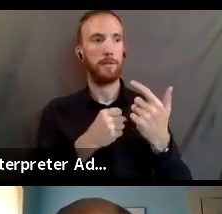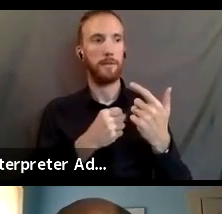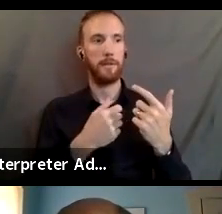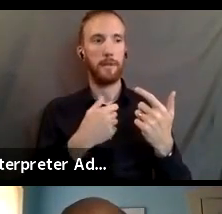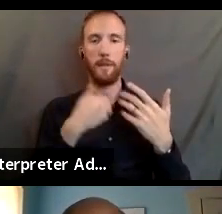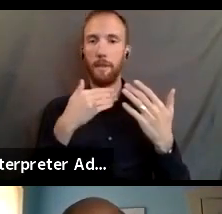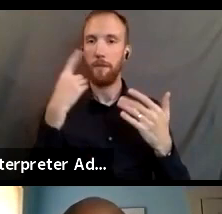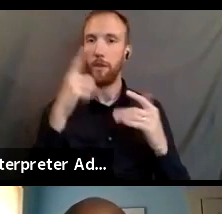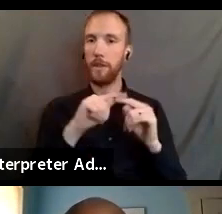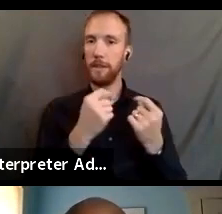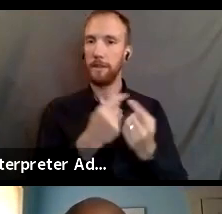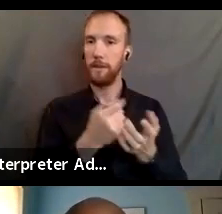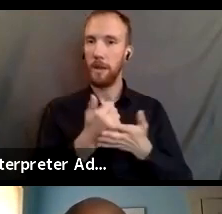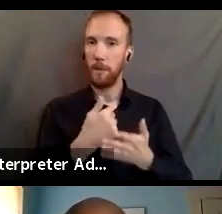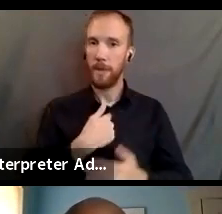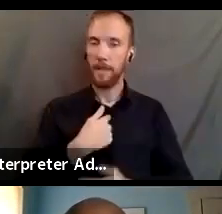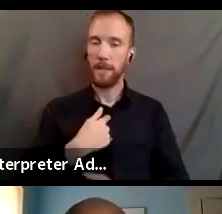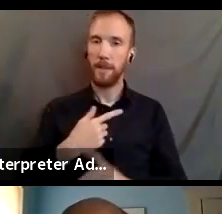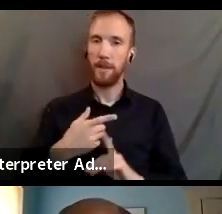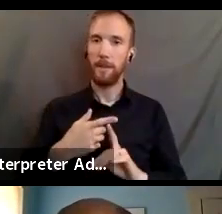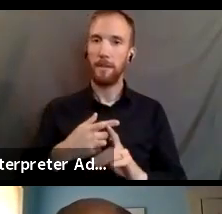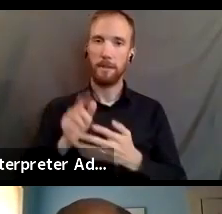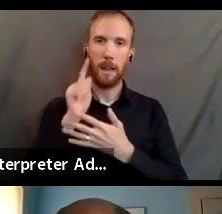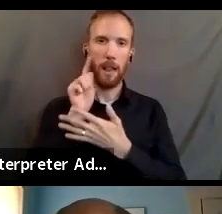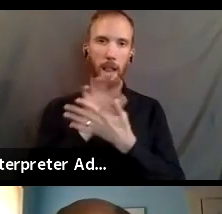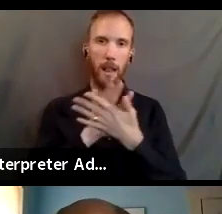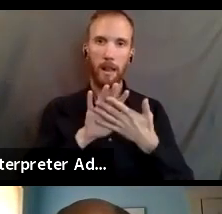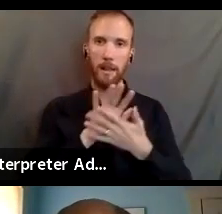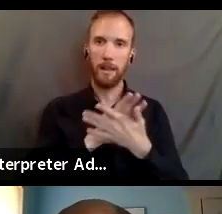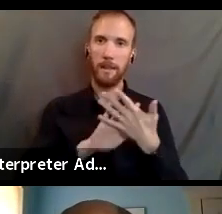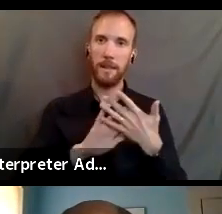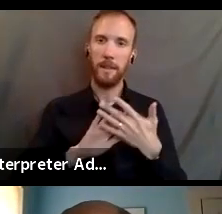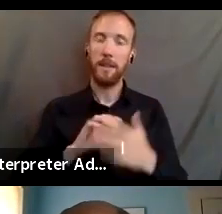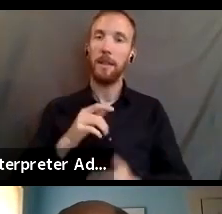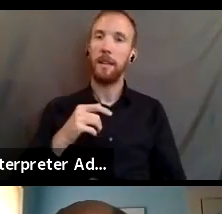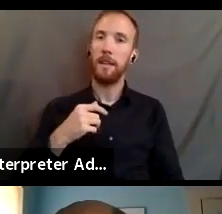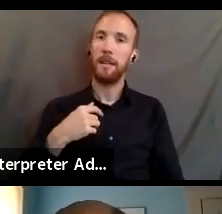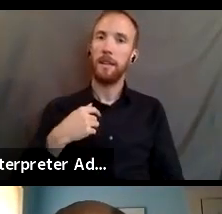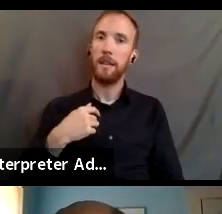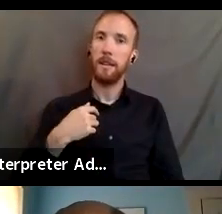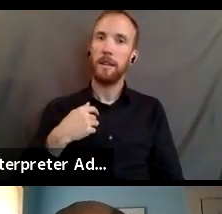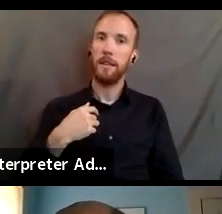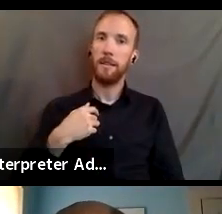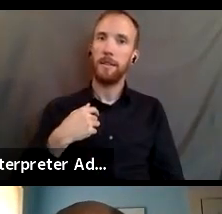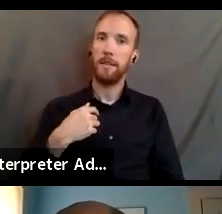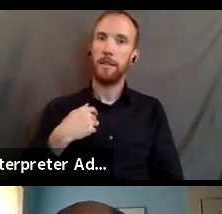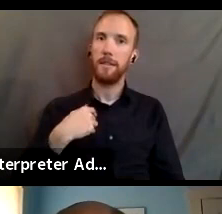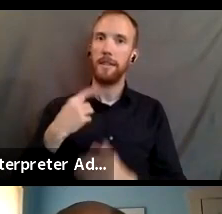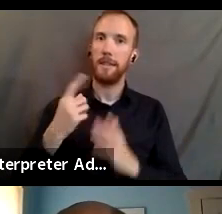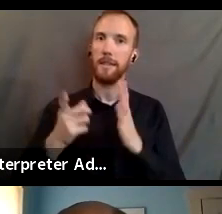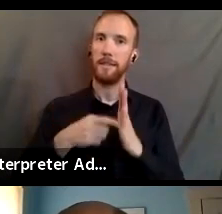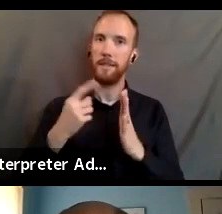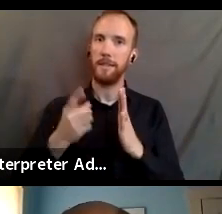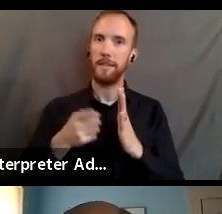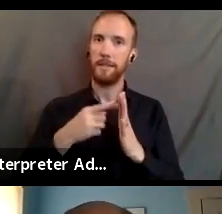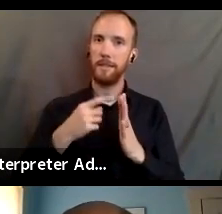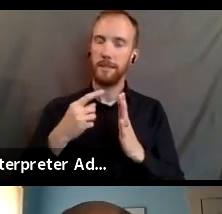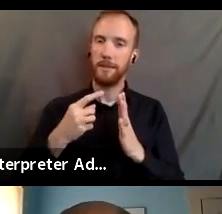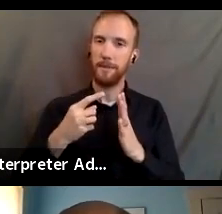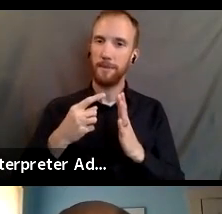heart that students like me are being recognized today and we're not only being recognized due to